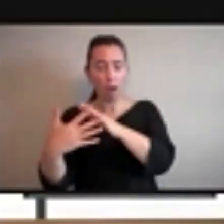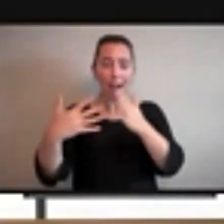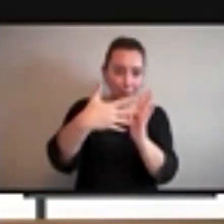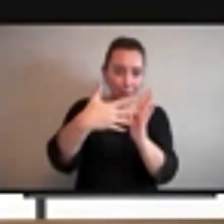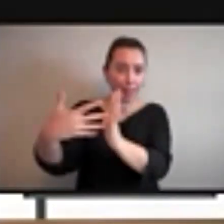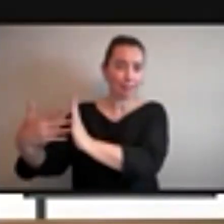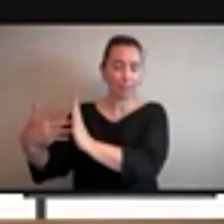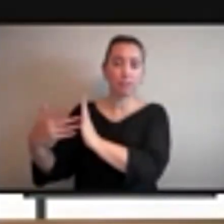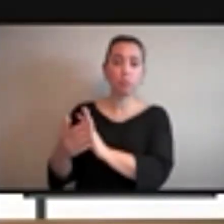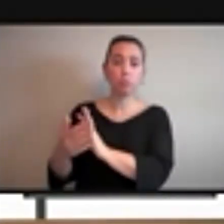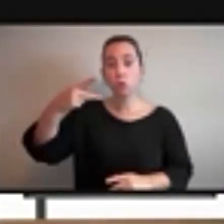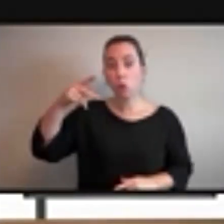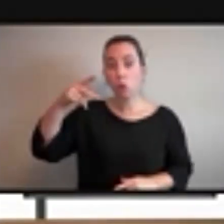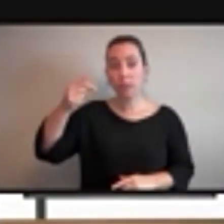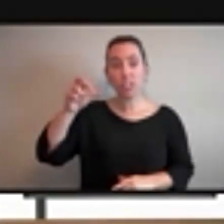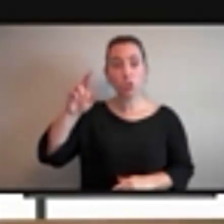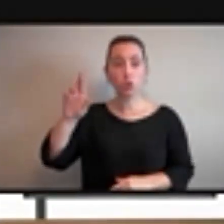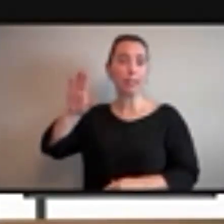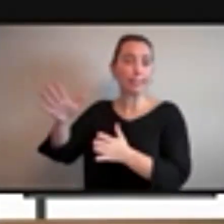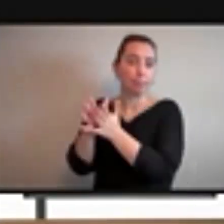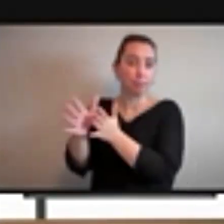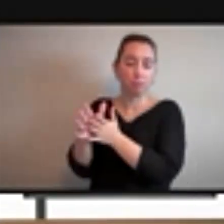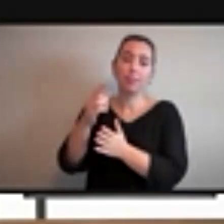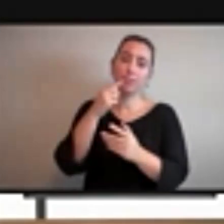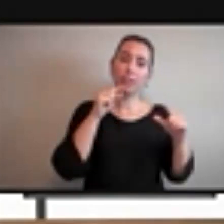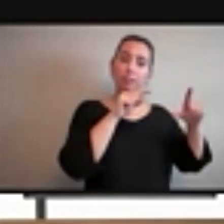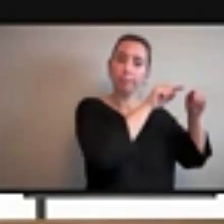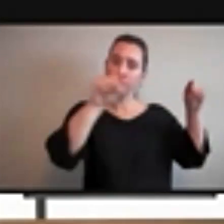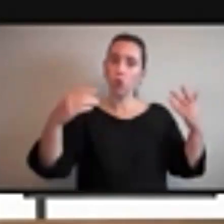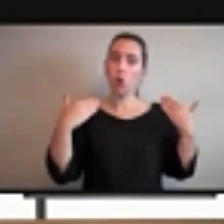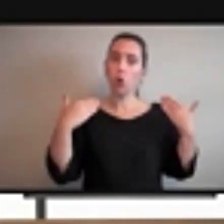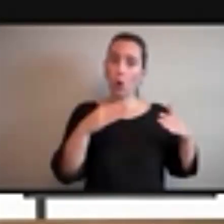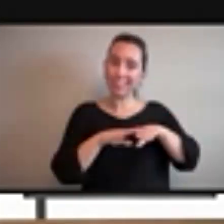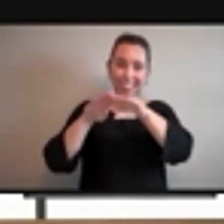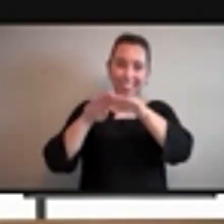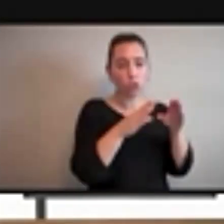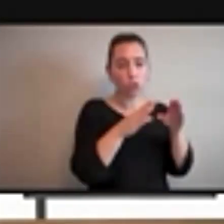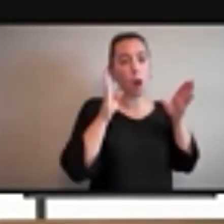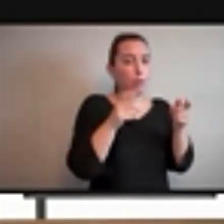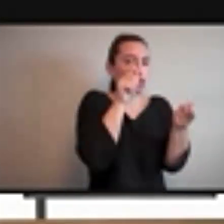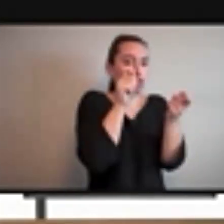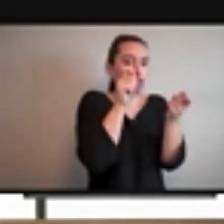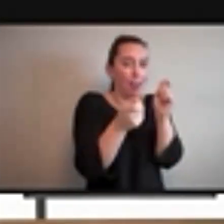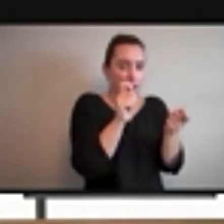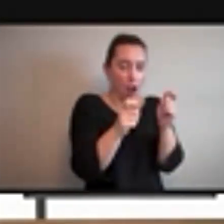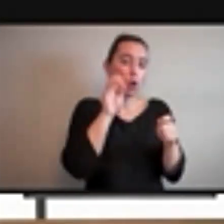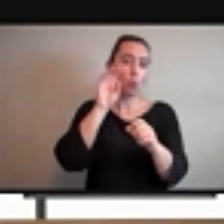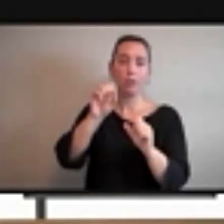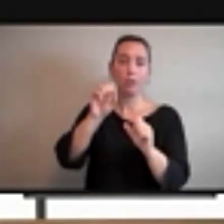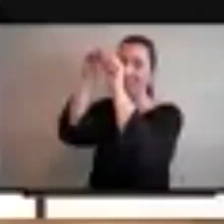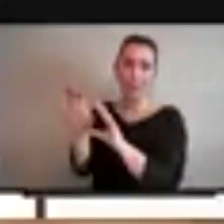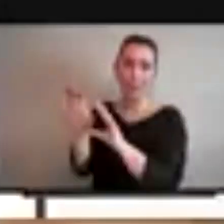was talking about in the end was kind of this needs to be refined, and we will send that to the committee, of course. But because this is